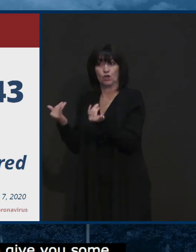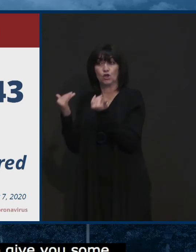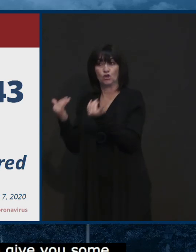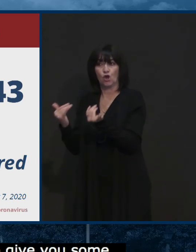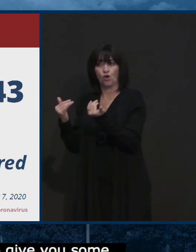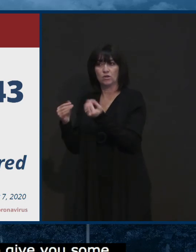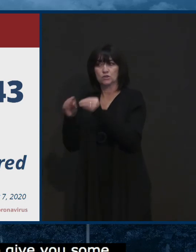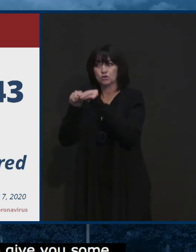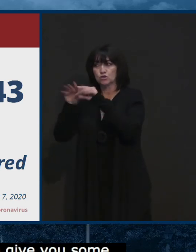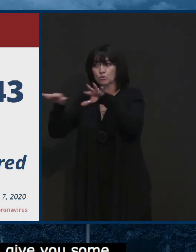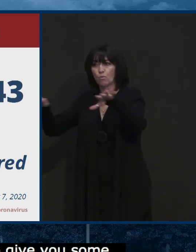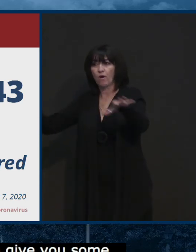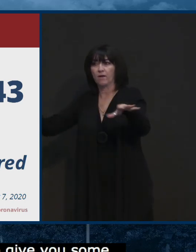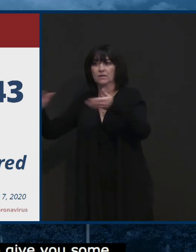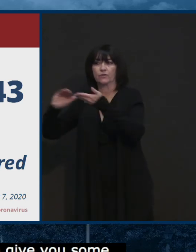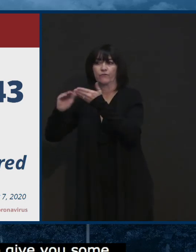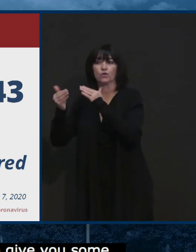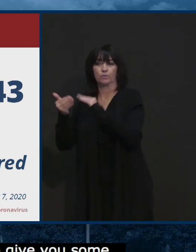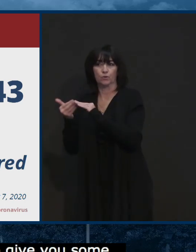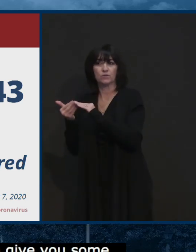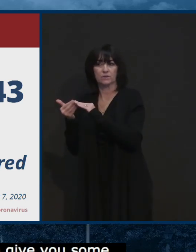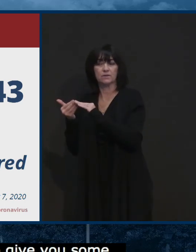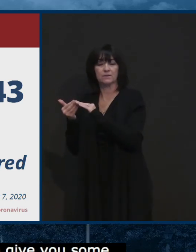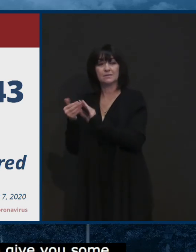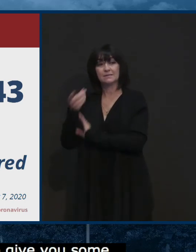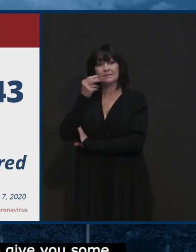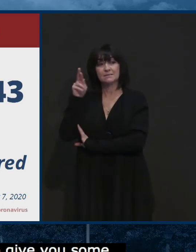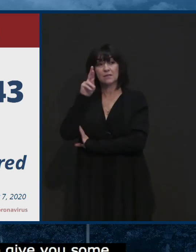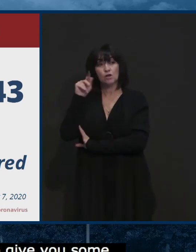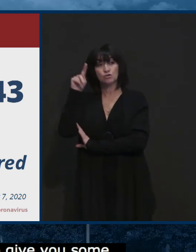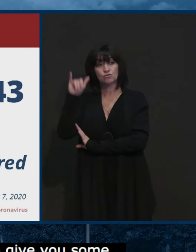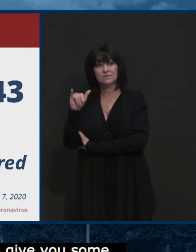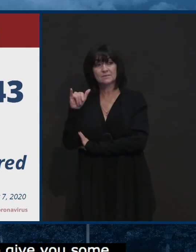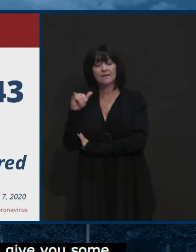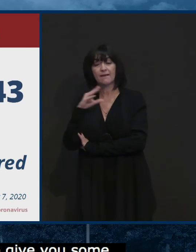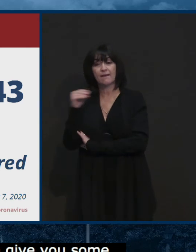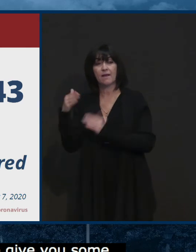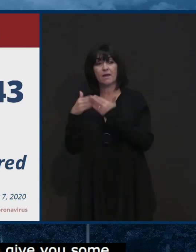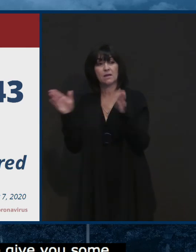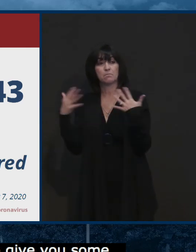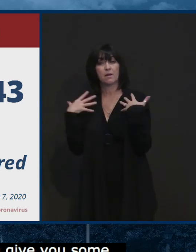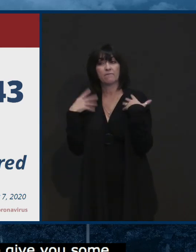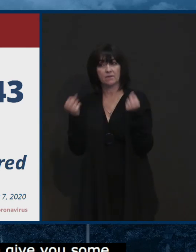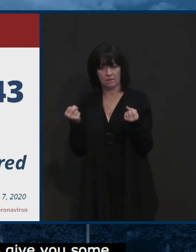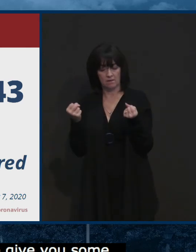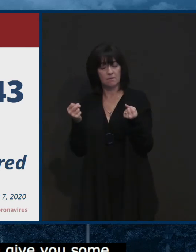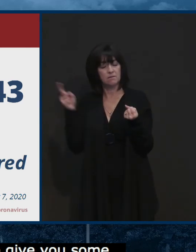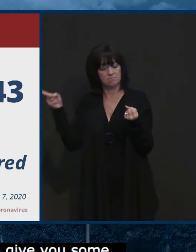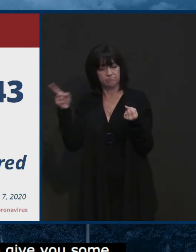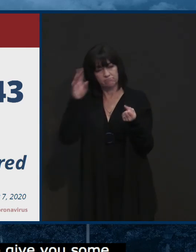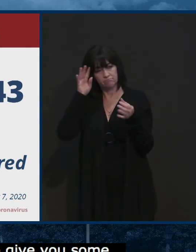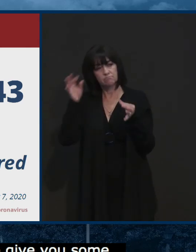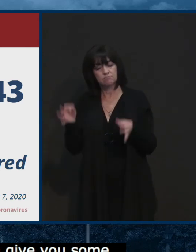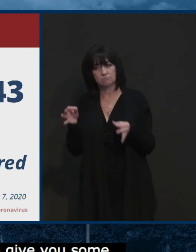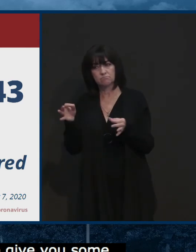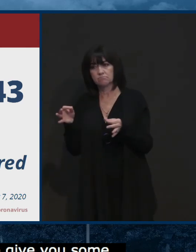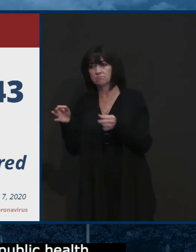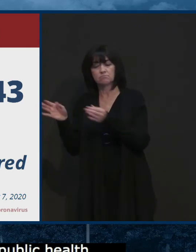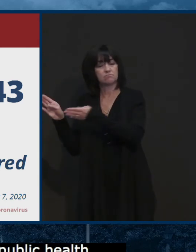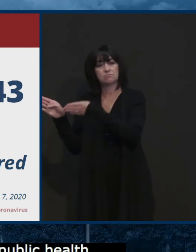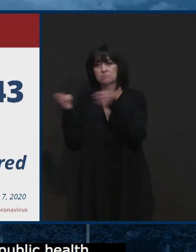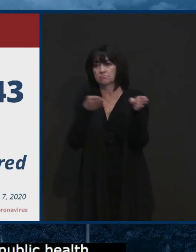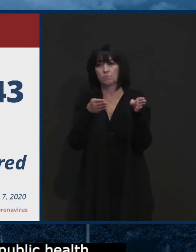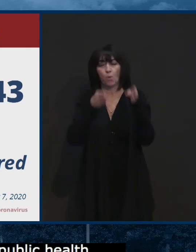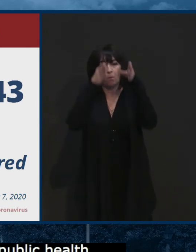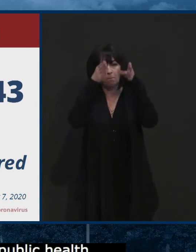meaningful, and Dr. Rattay and Public Health recommended that we move towards it. Most states are doing it, and there's another